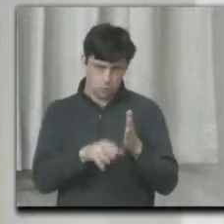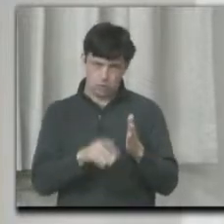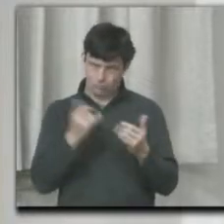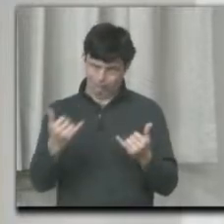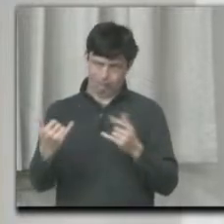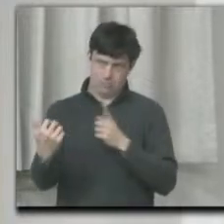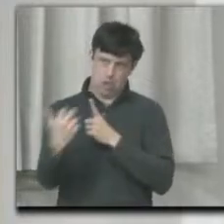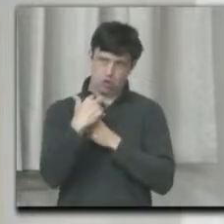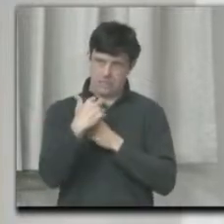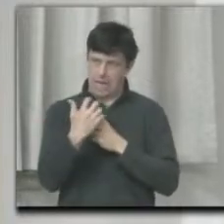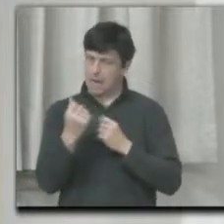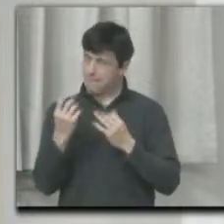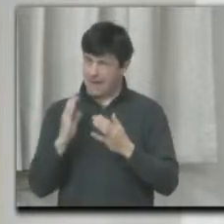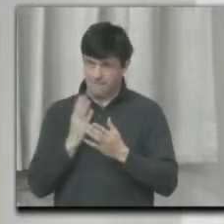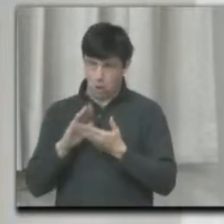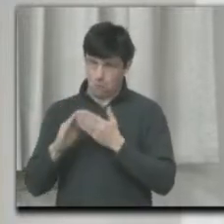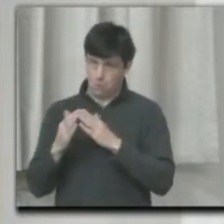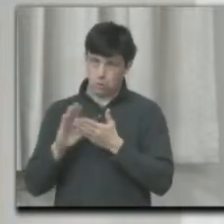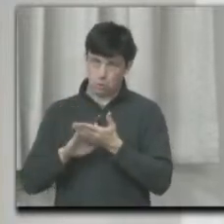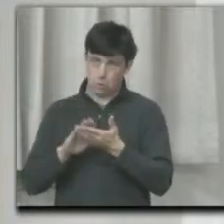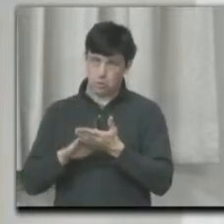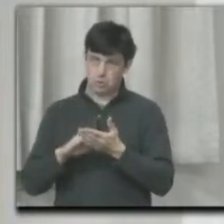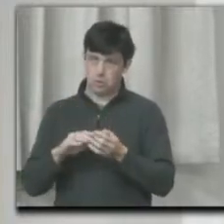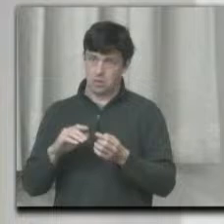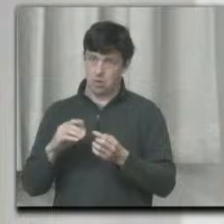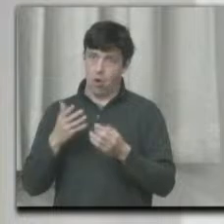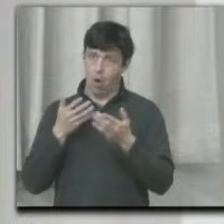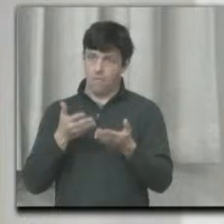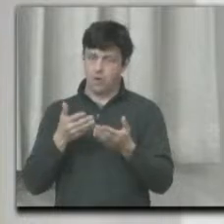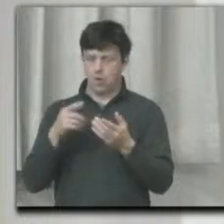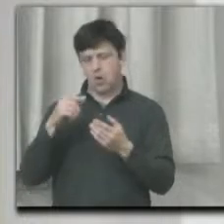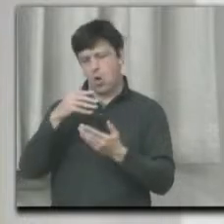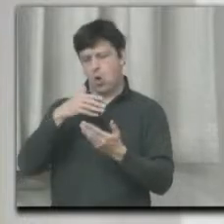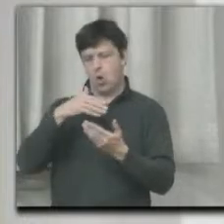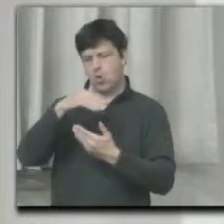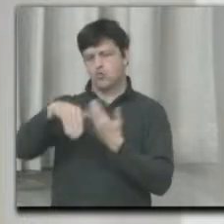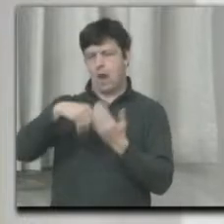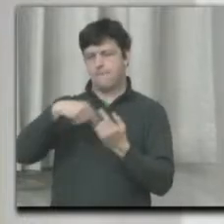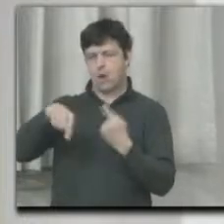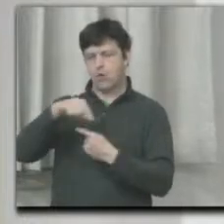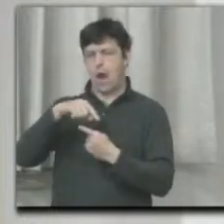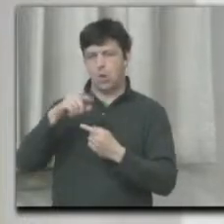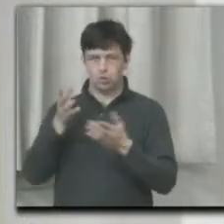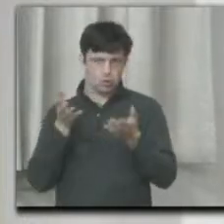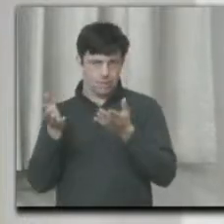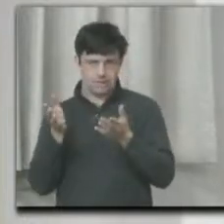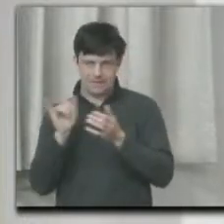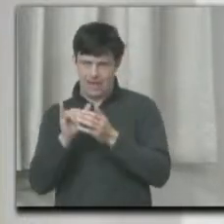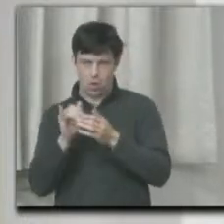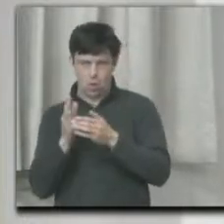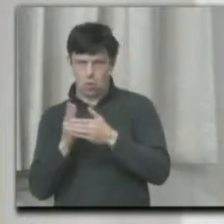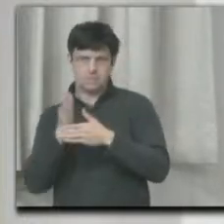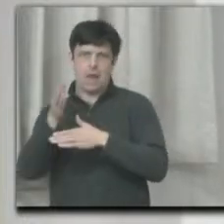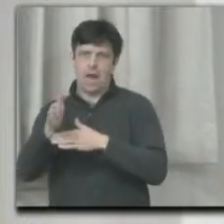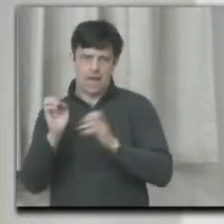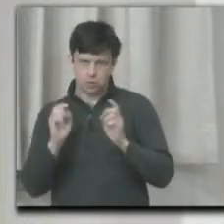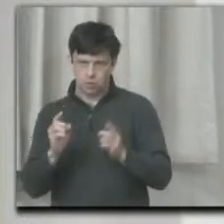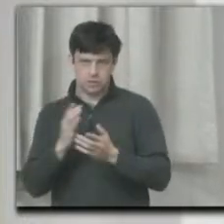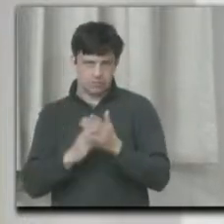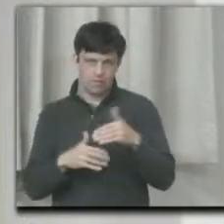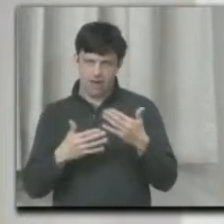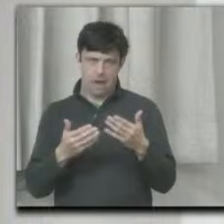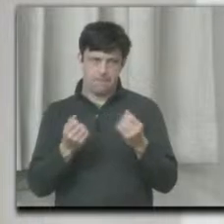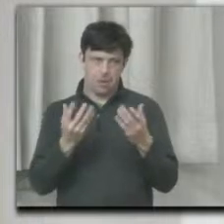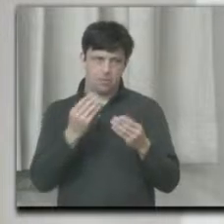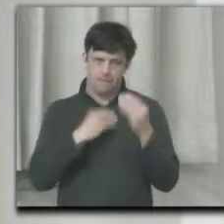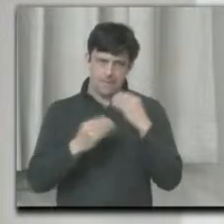attack. Many of our community schools offer wraparound services that go far beyond education. Some provide multiple meals a